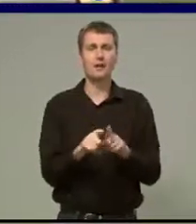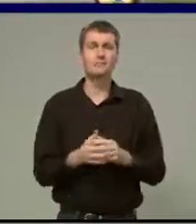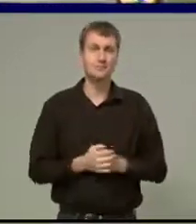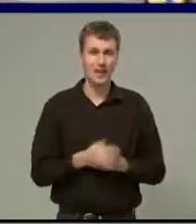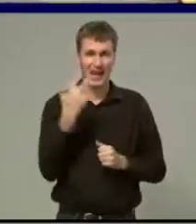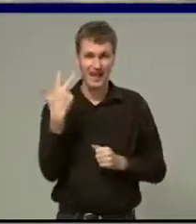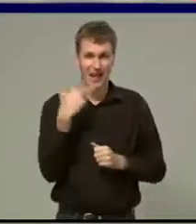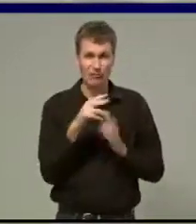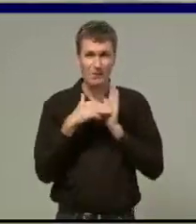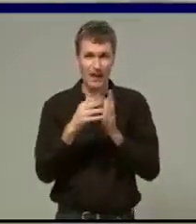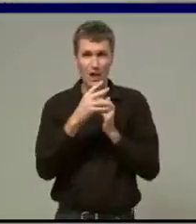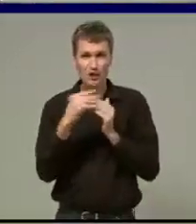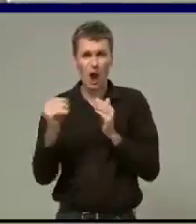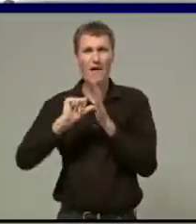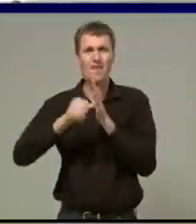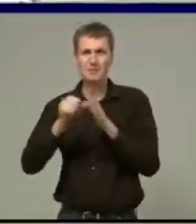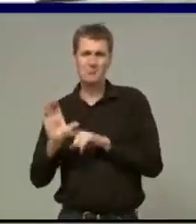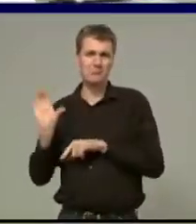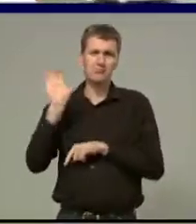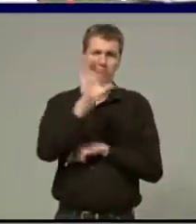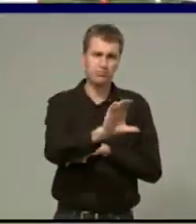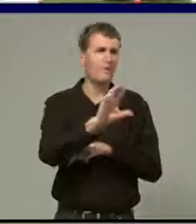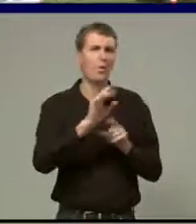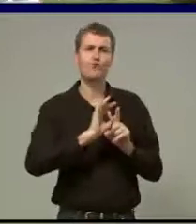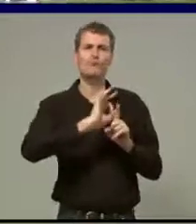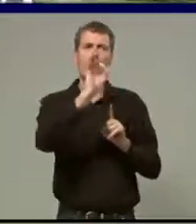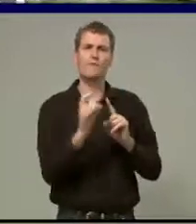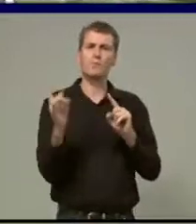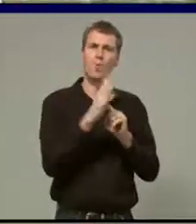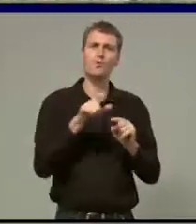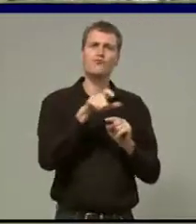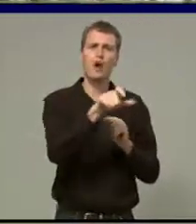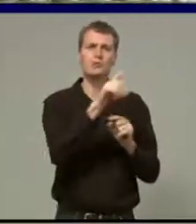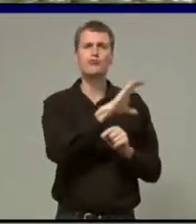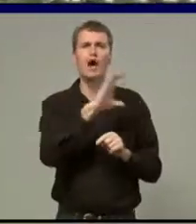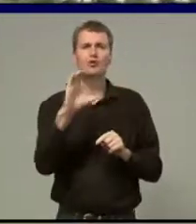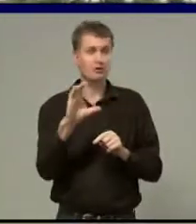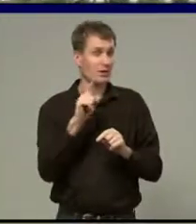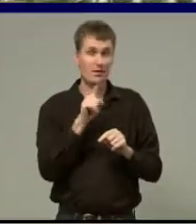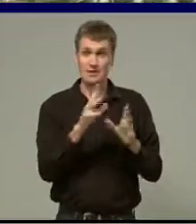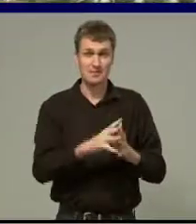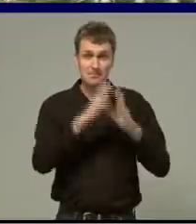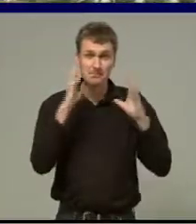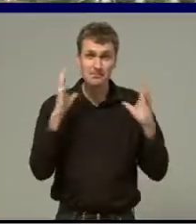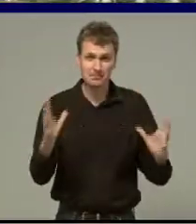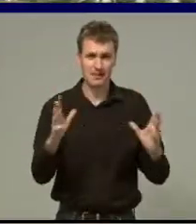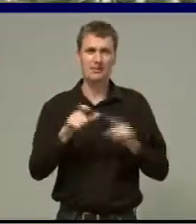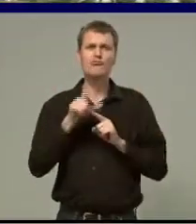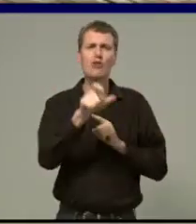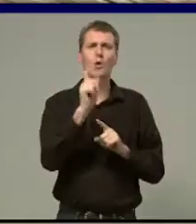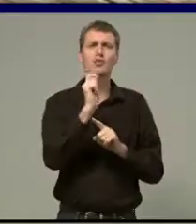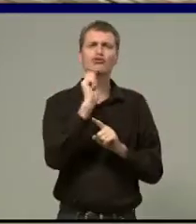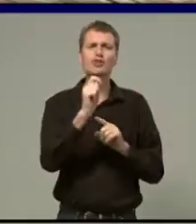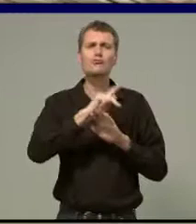million investment to improve Christchurch's roads of significance, the most ambitious highway construction program